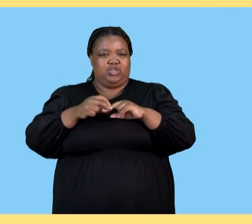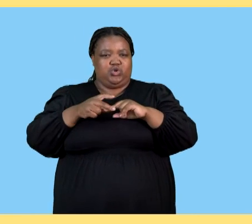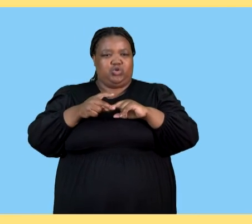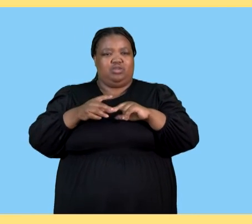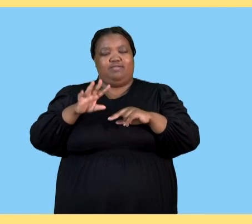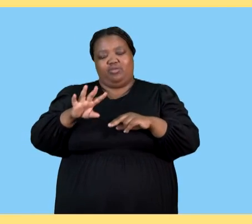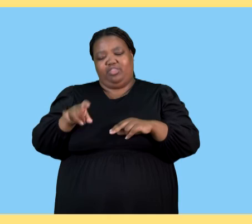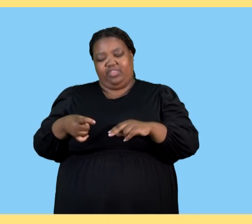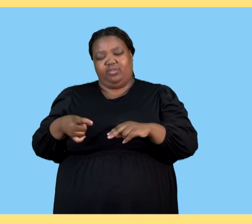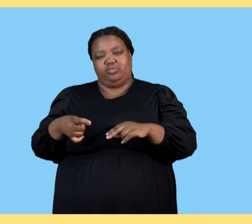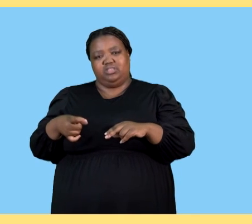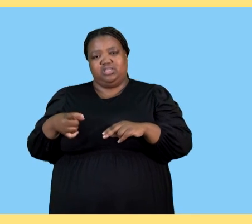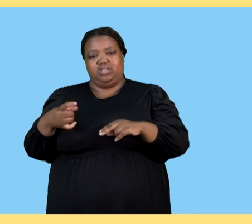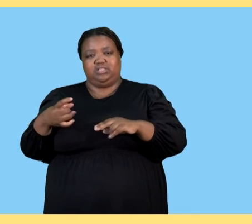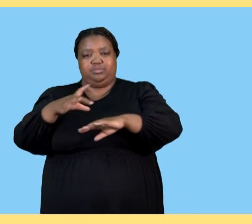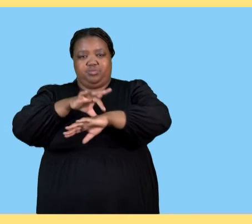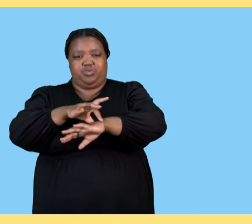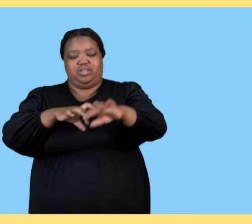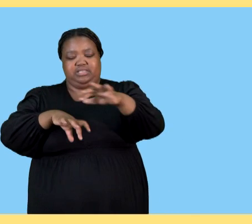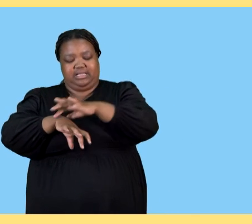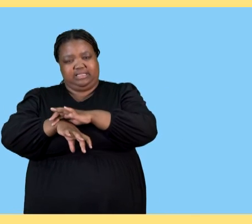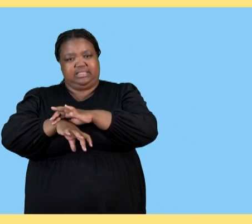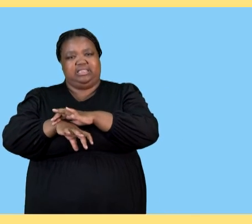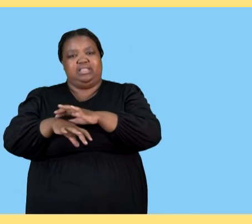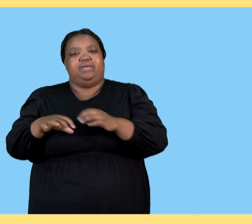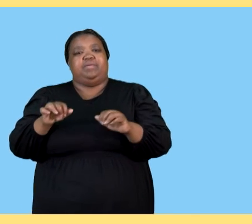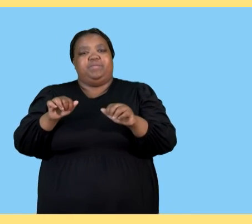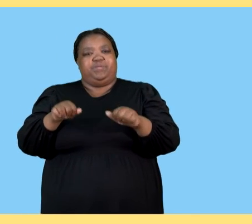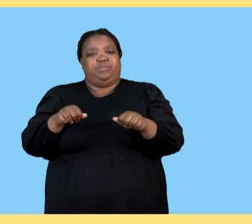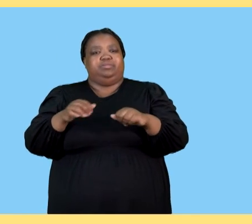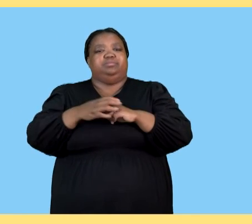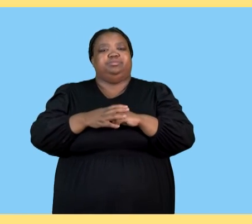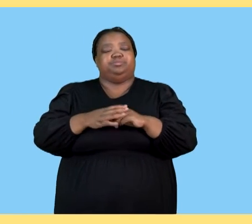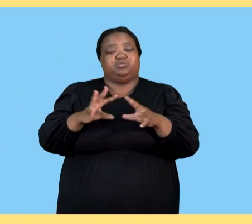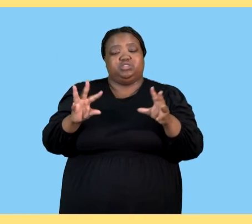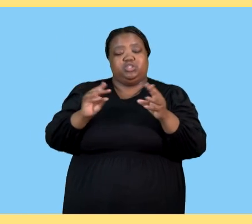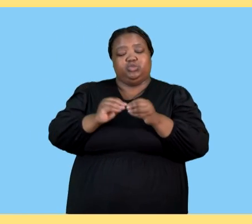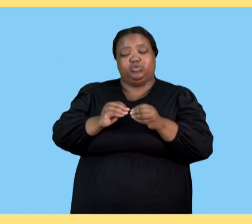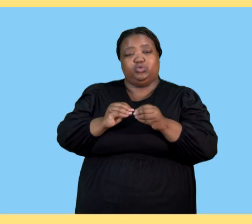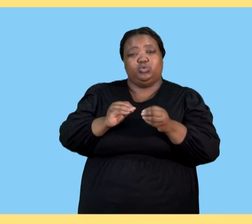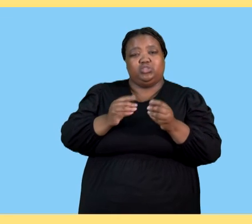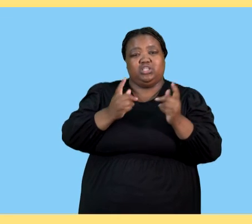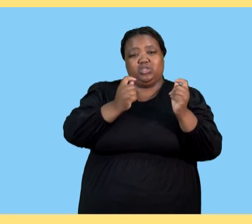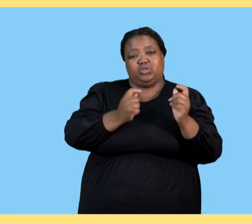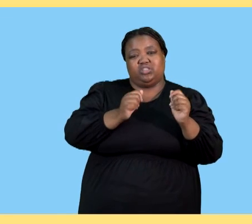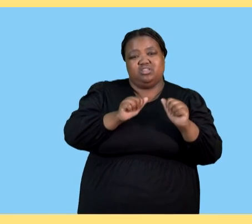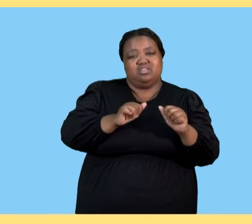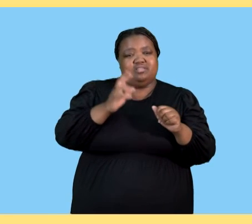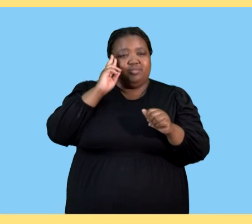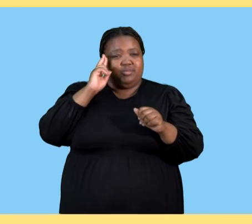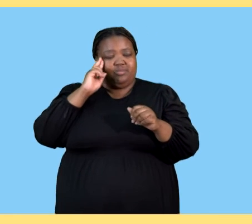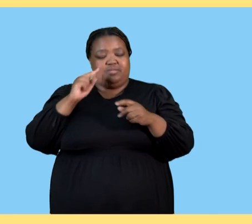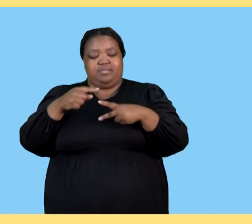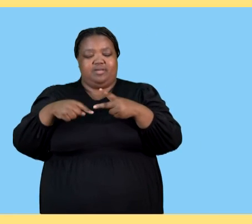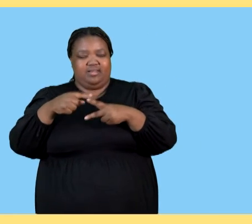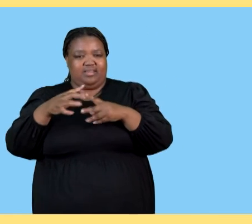4,000 units. We produced 4,000 bracelets. So I take my total cost of production. Remember, it was an addition of these